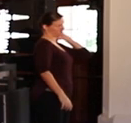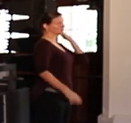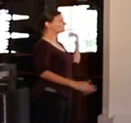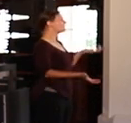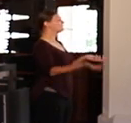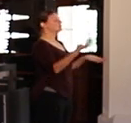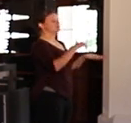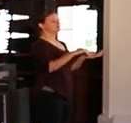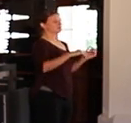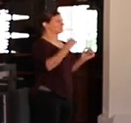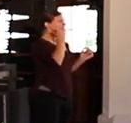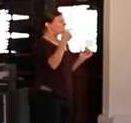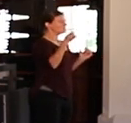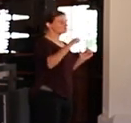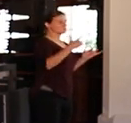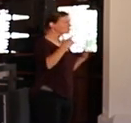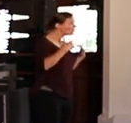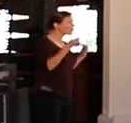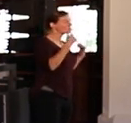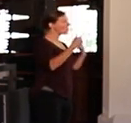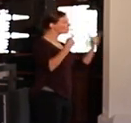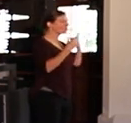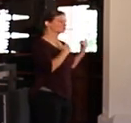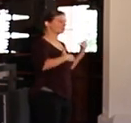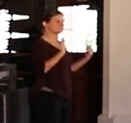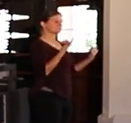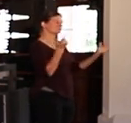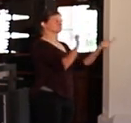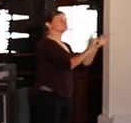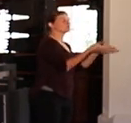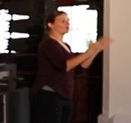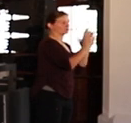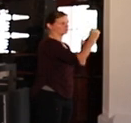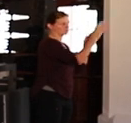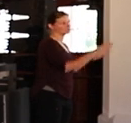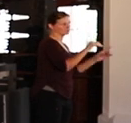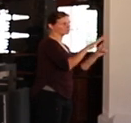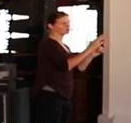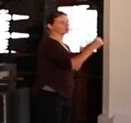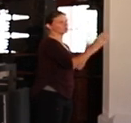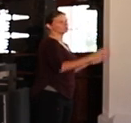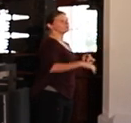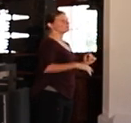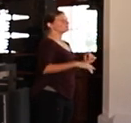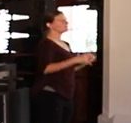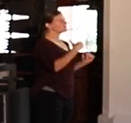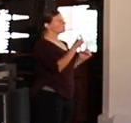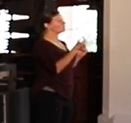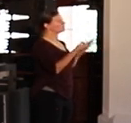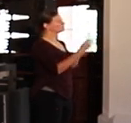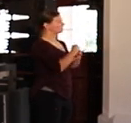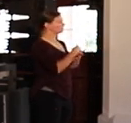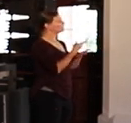So again, if at any time you have any questions or concerns, please feel free to ask one of our orientation leaders. I want to go over a few